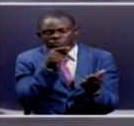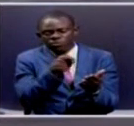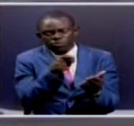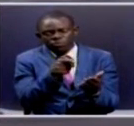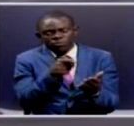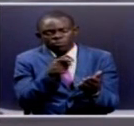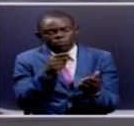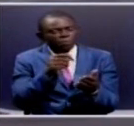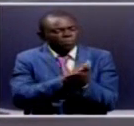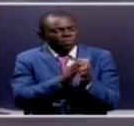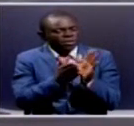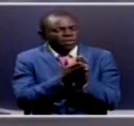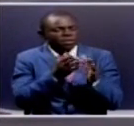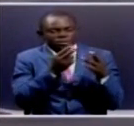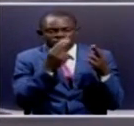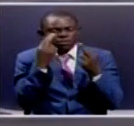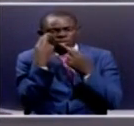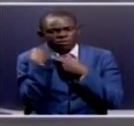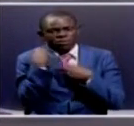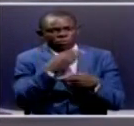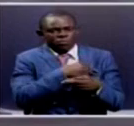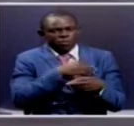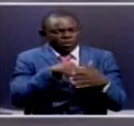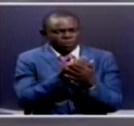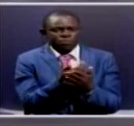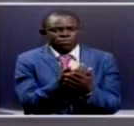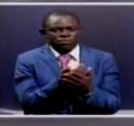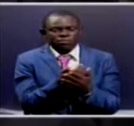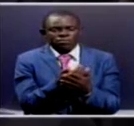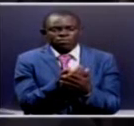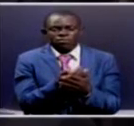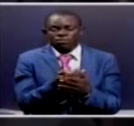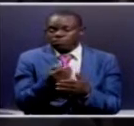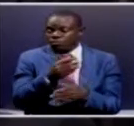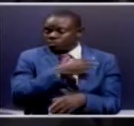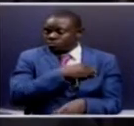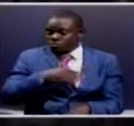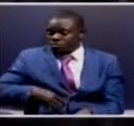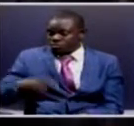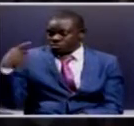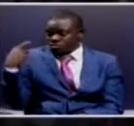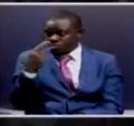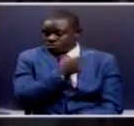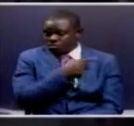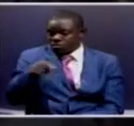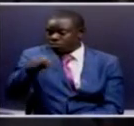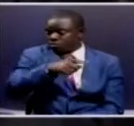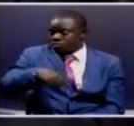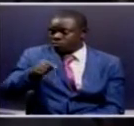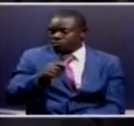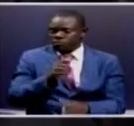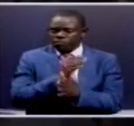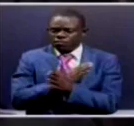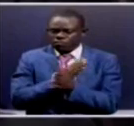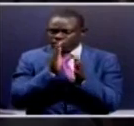Parliament who have been elected by the Zambian people will be part of the forum. They will agree to